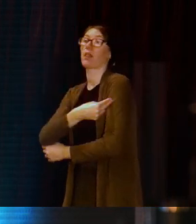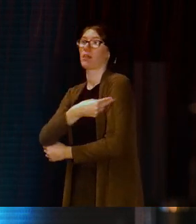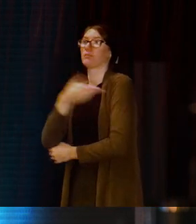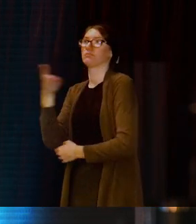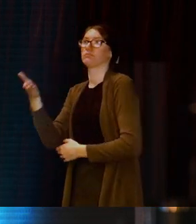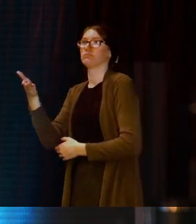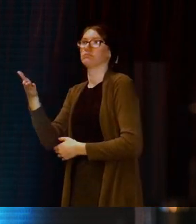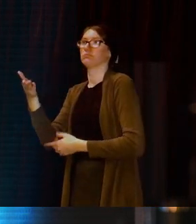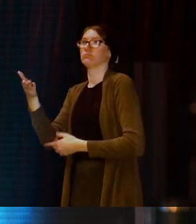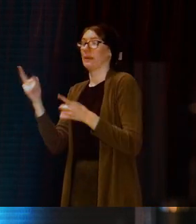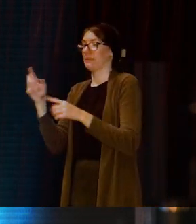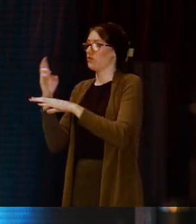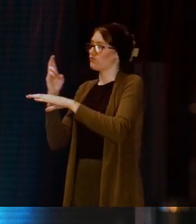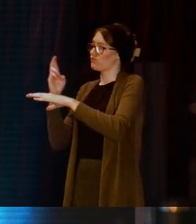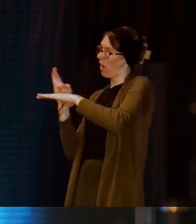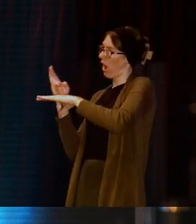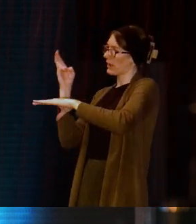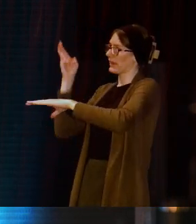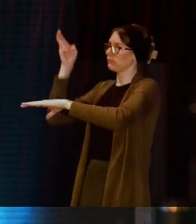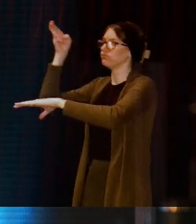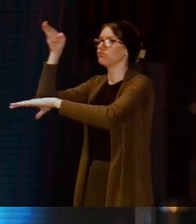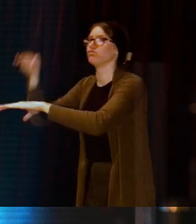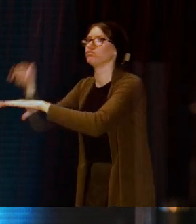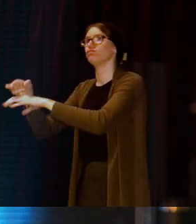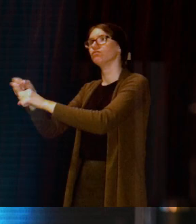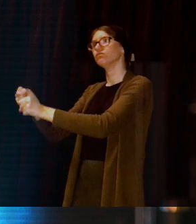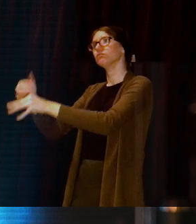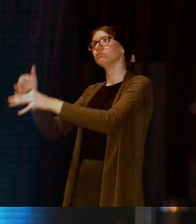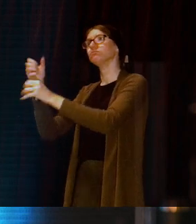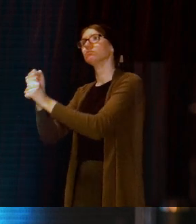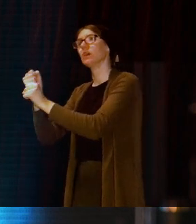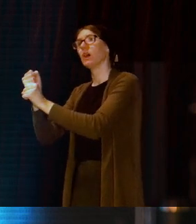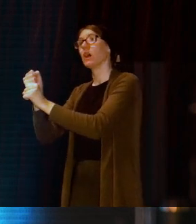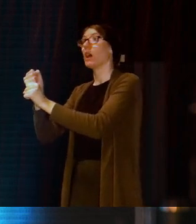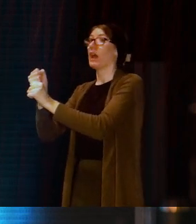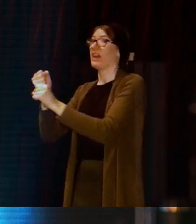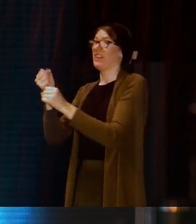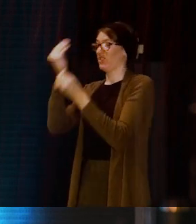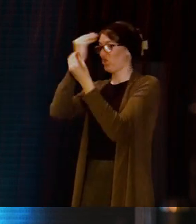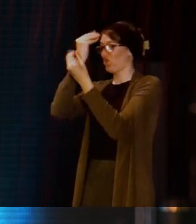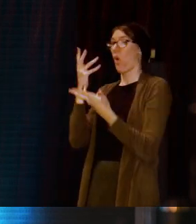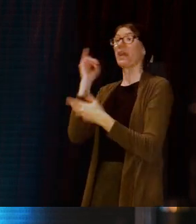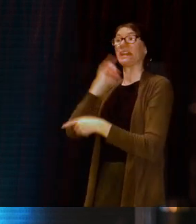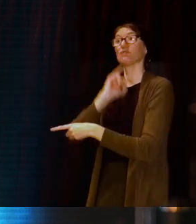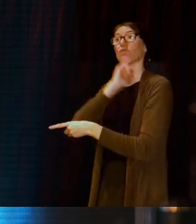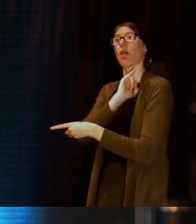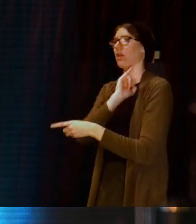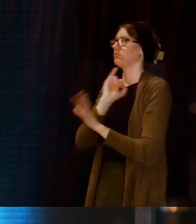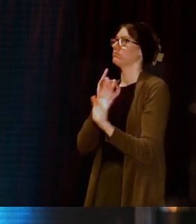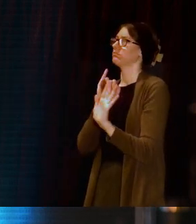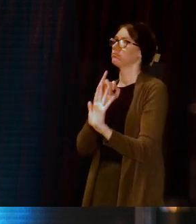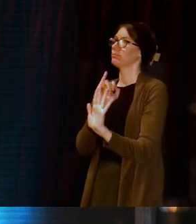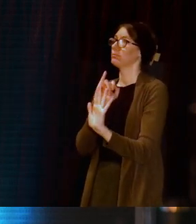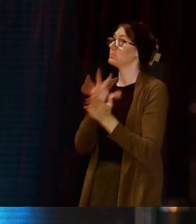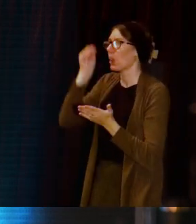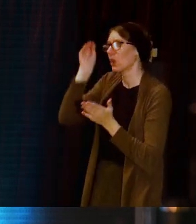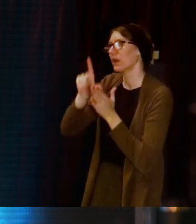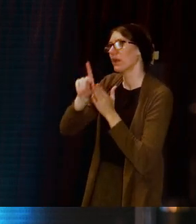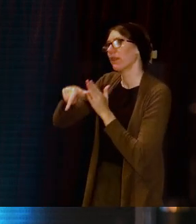a hospital, in which a rocket landed. And we were all told it was an Israeli rocket. And then we come to find out later, it was an errant missile by